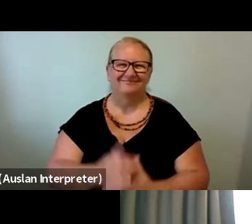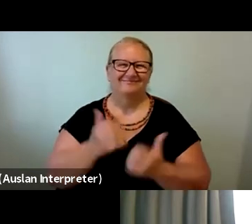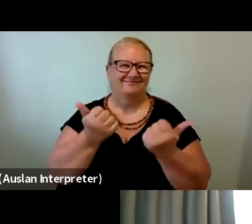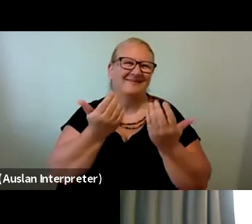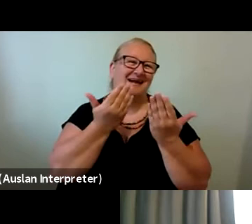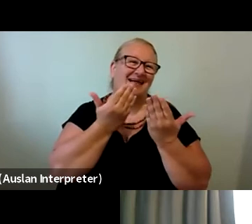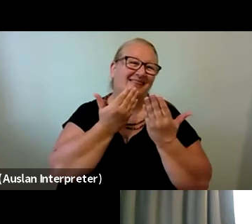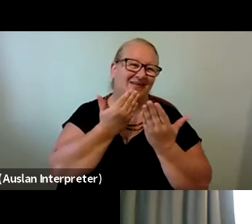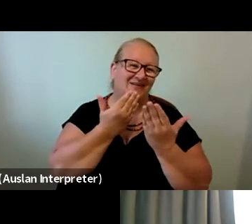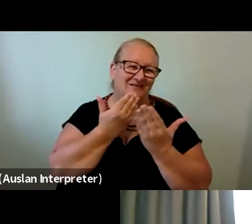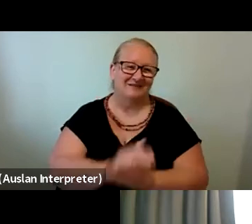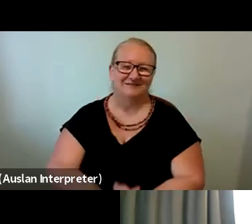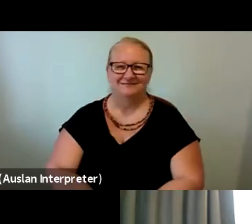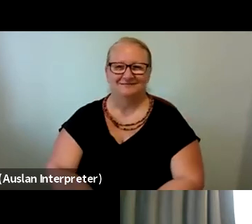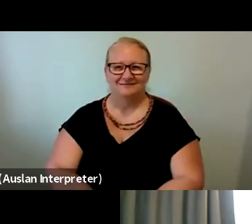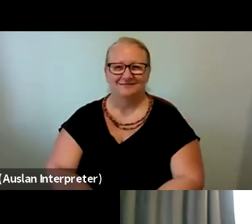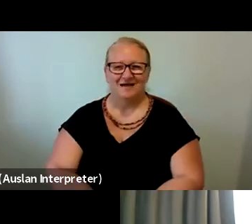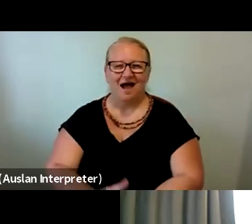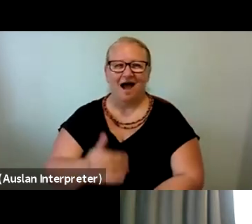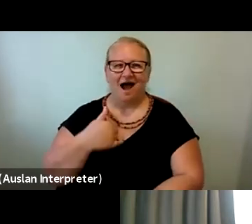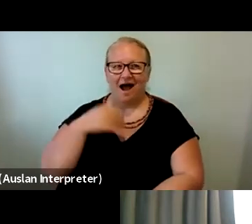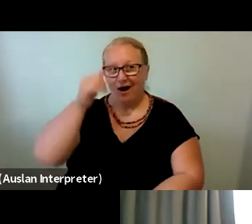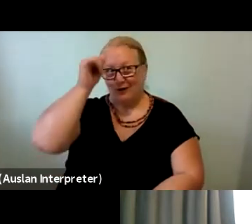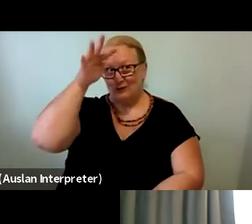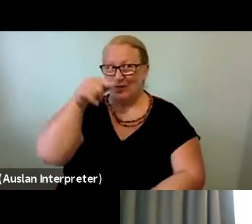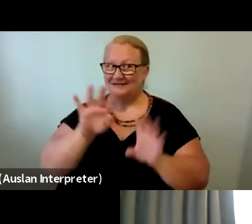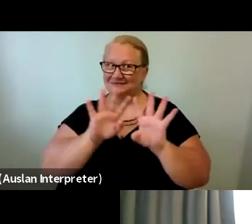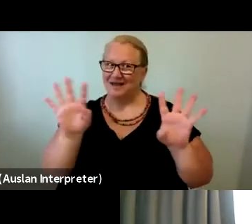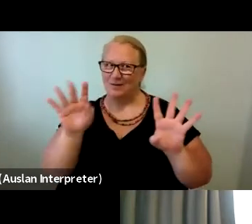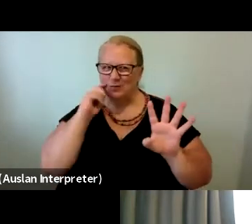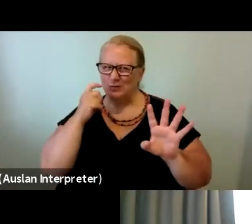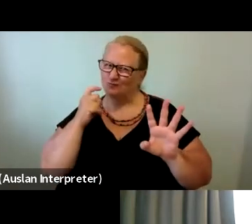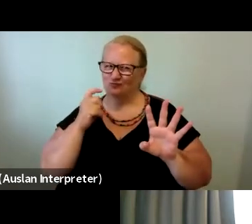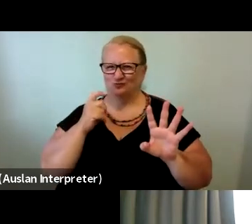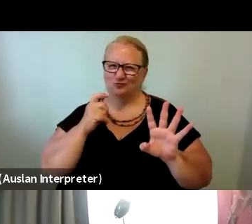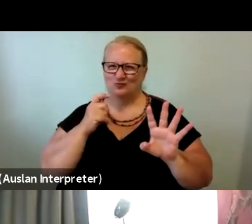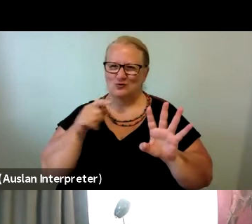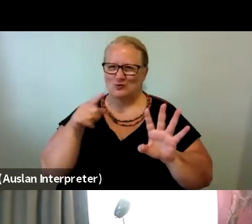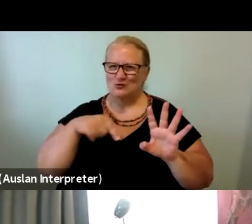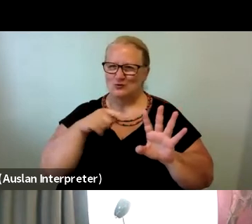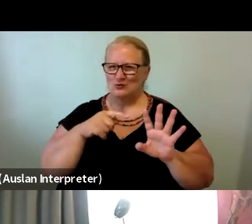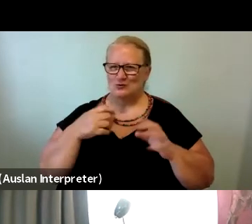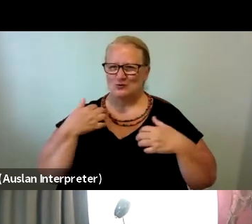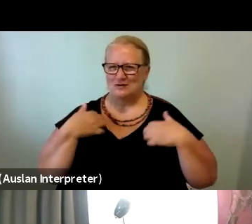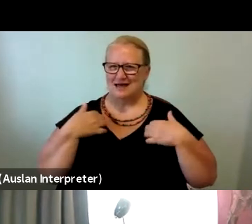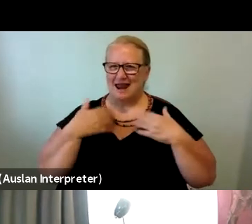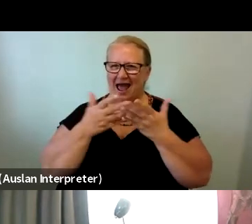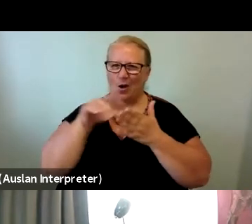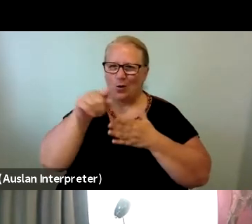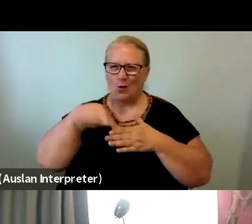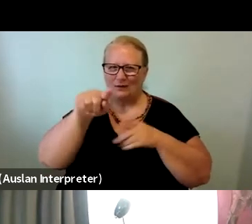Thank you, Racheal. I knew this panel was going to be a juicy one because we have such a broad spectrum of thoughts and